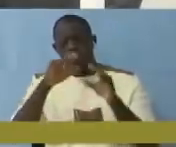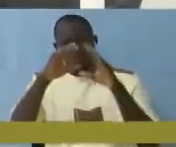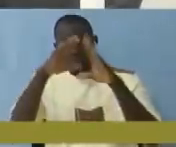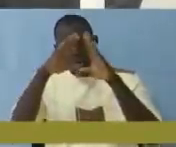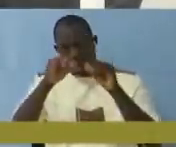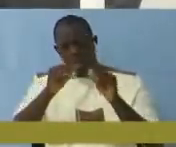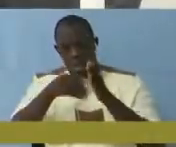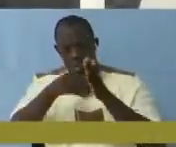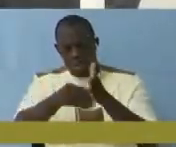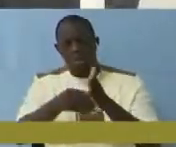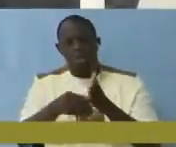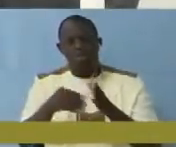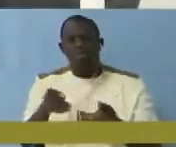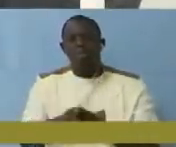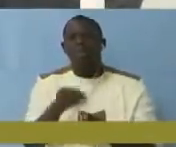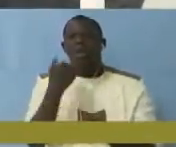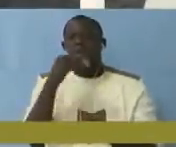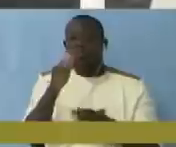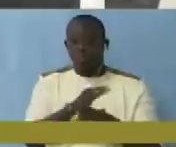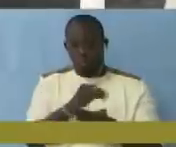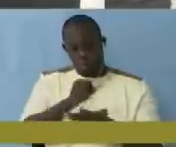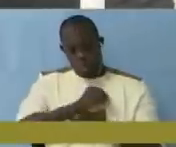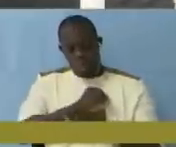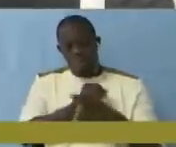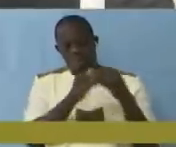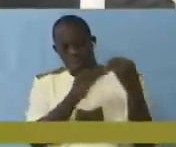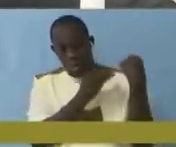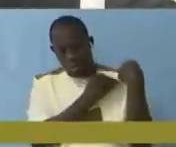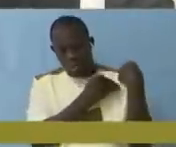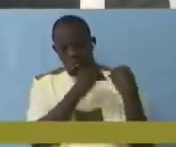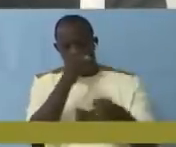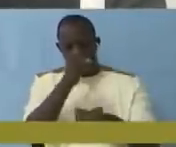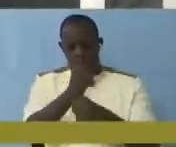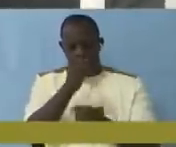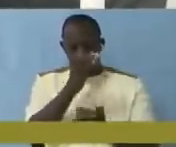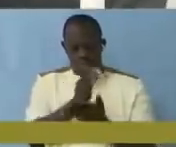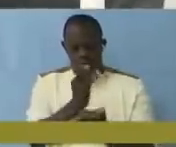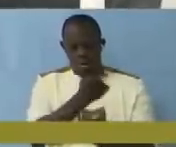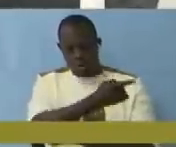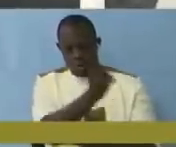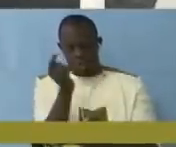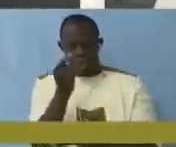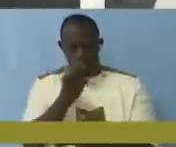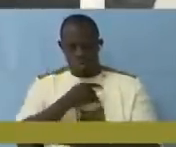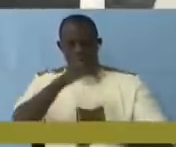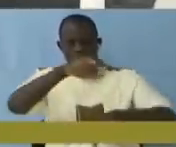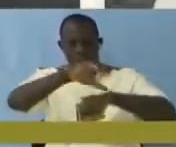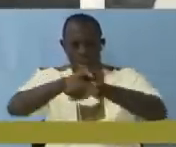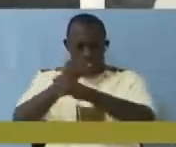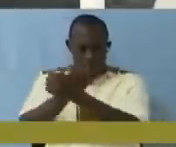Wasn't it his responsibility to ensure that these people were arrested at that time?